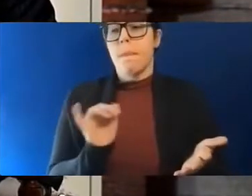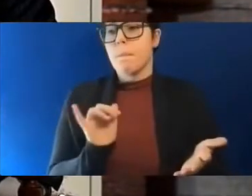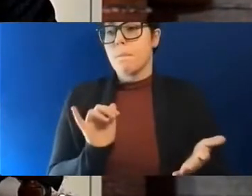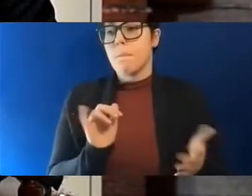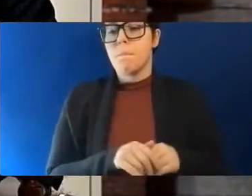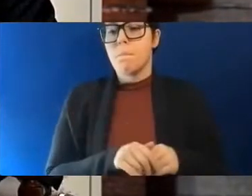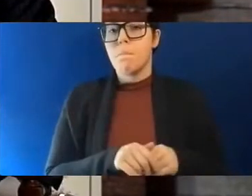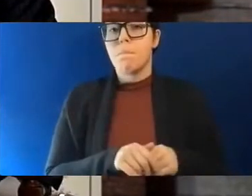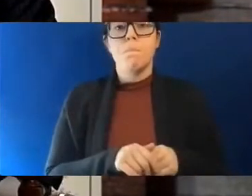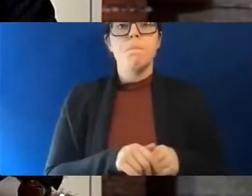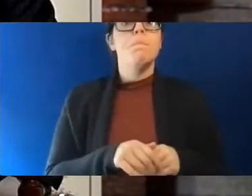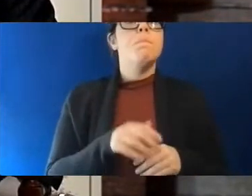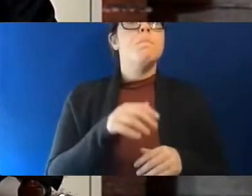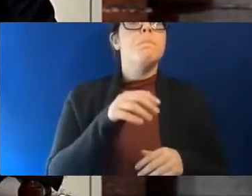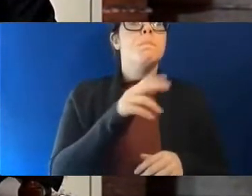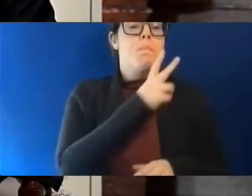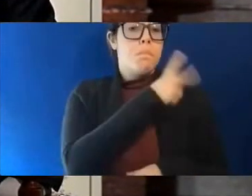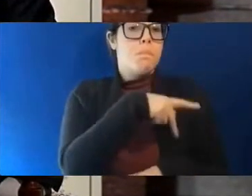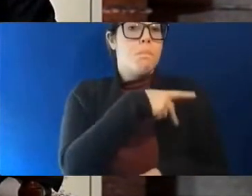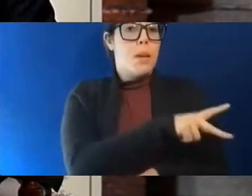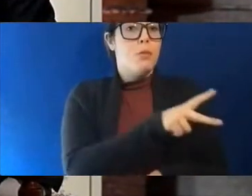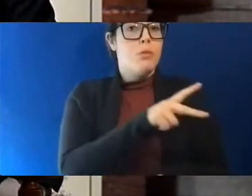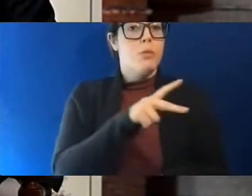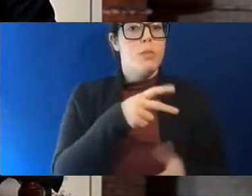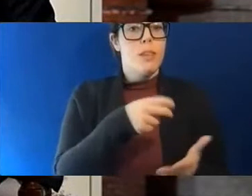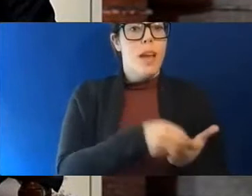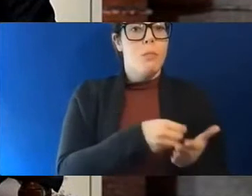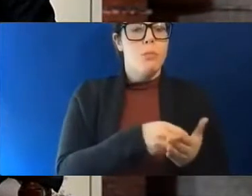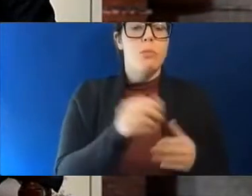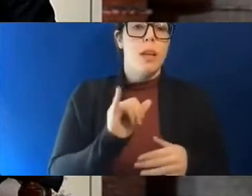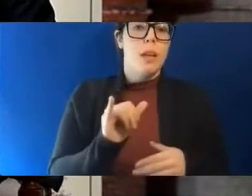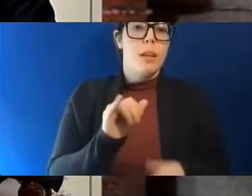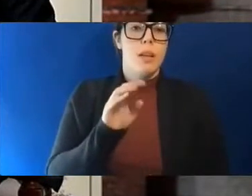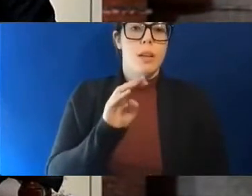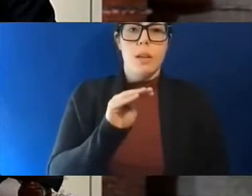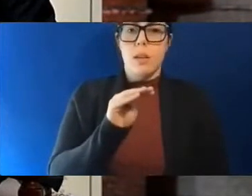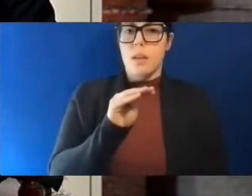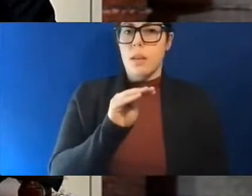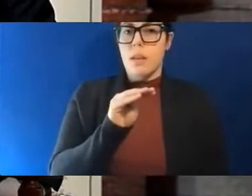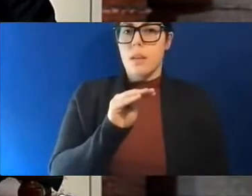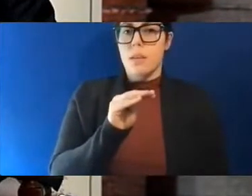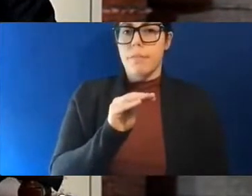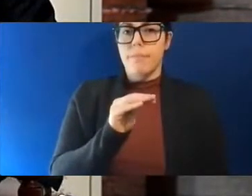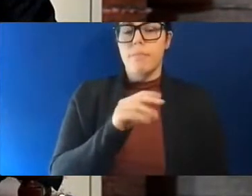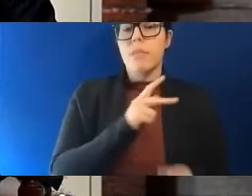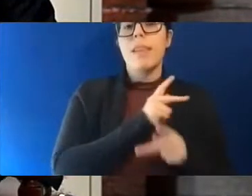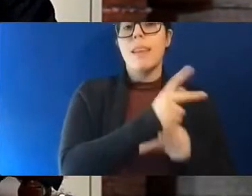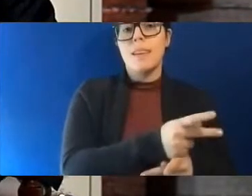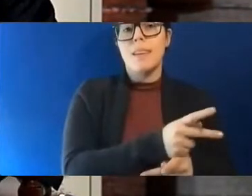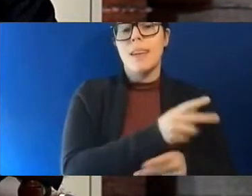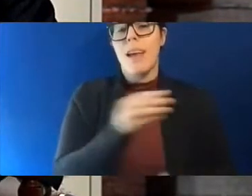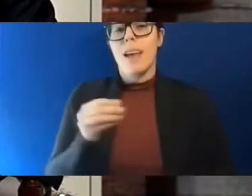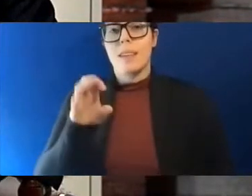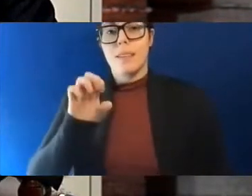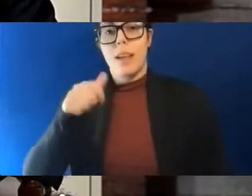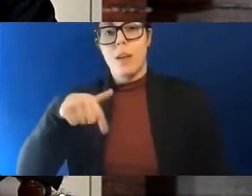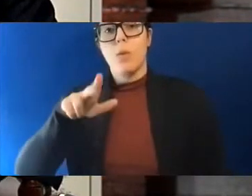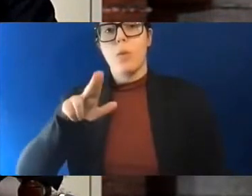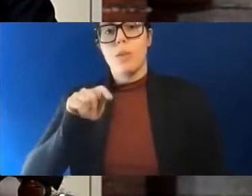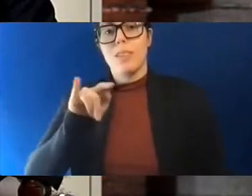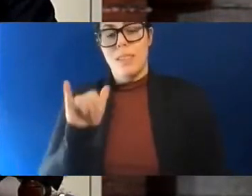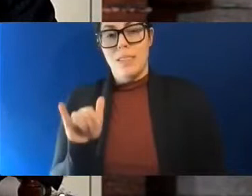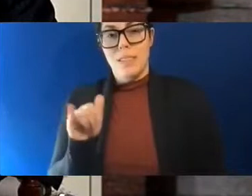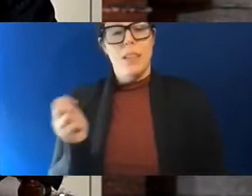both patient capital in terms of mezzanine lending, as well as equity.